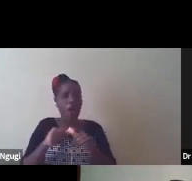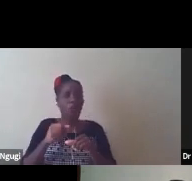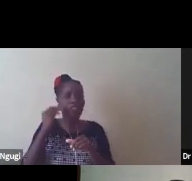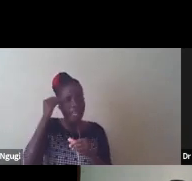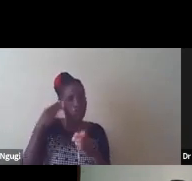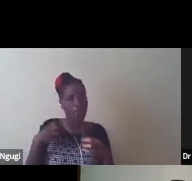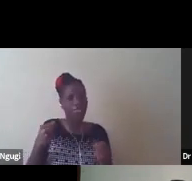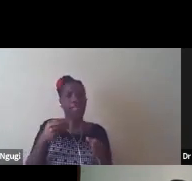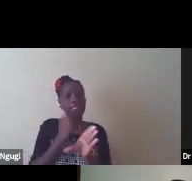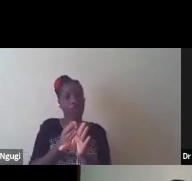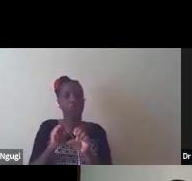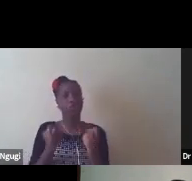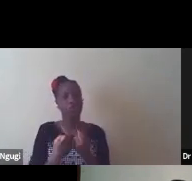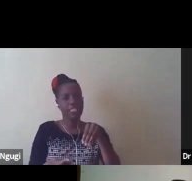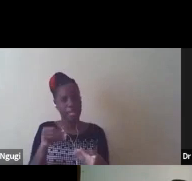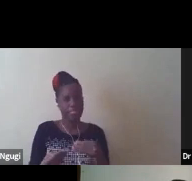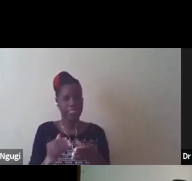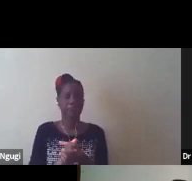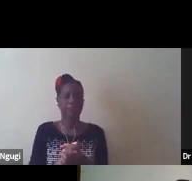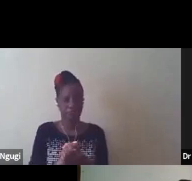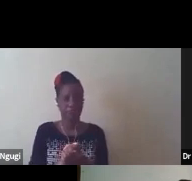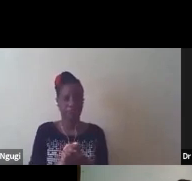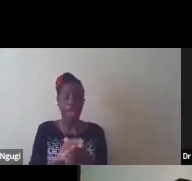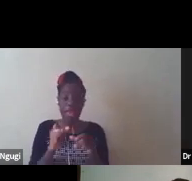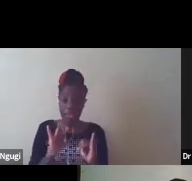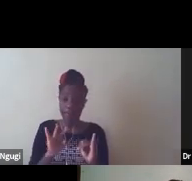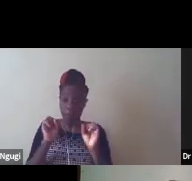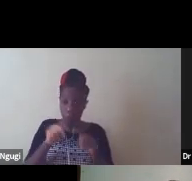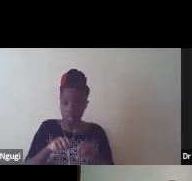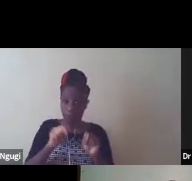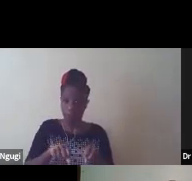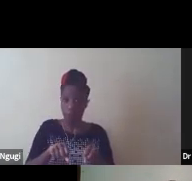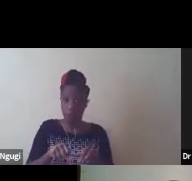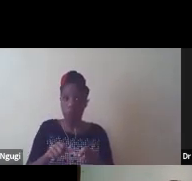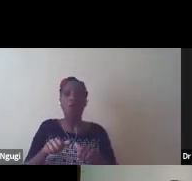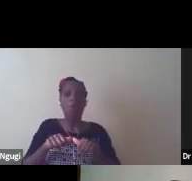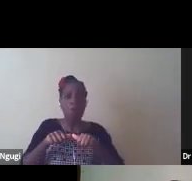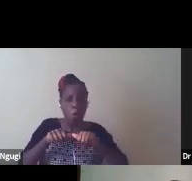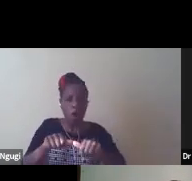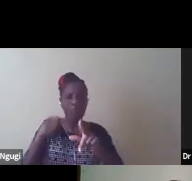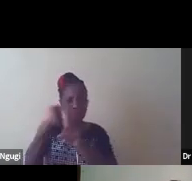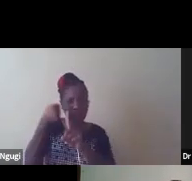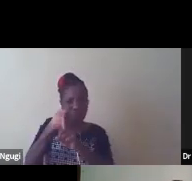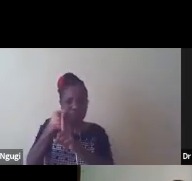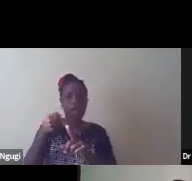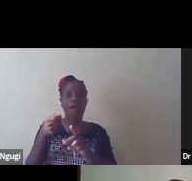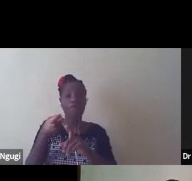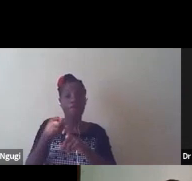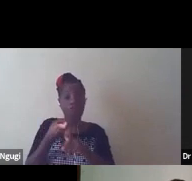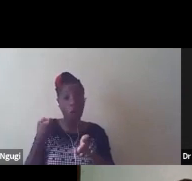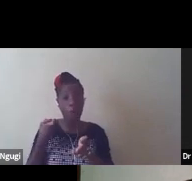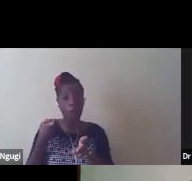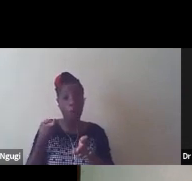disability. I think if we push this movement, not only starting with